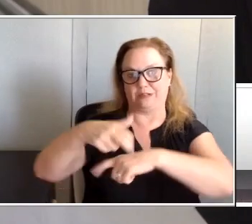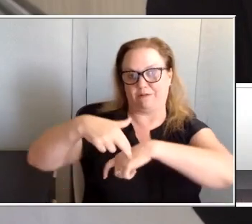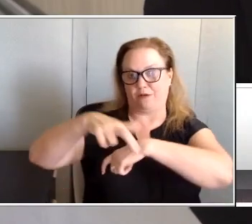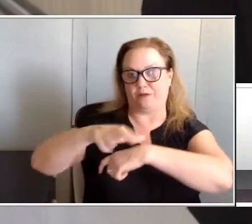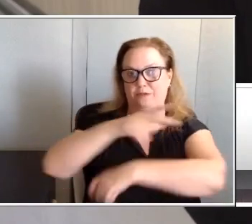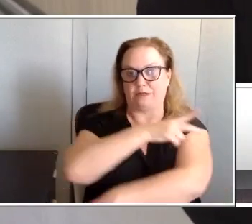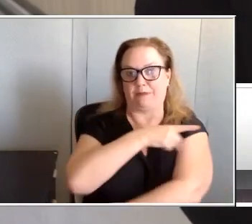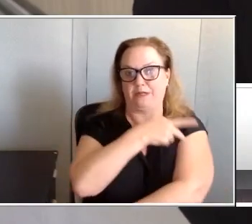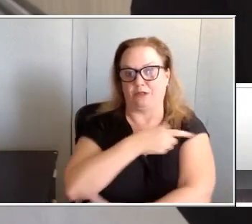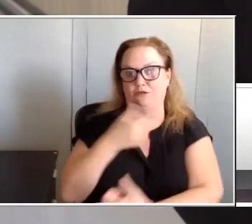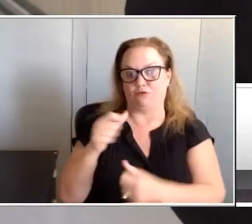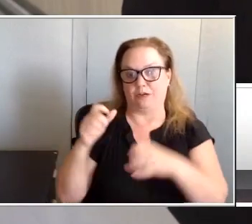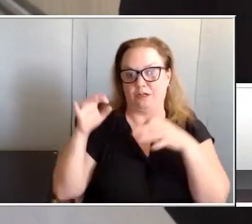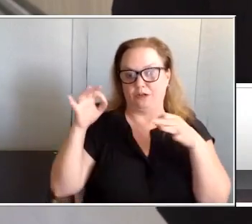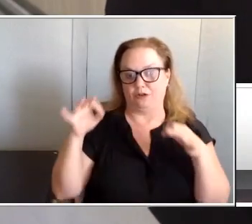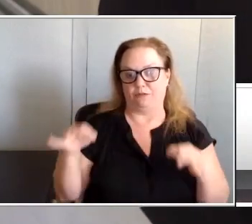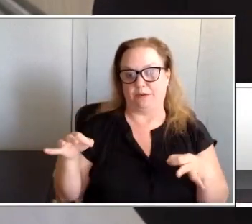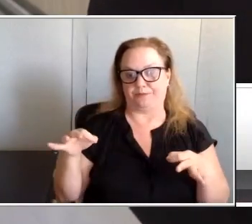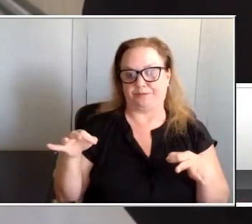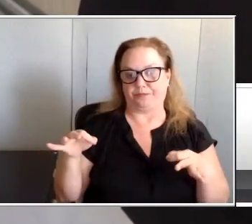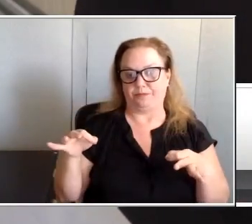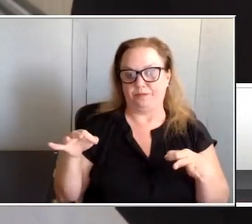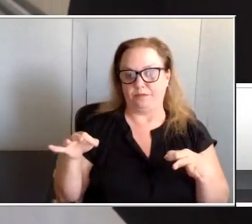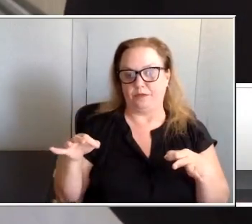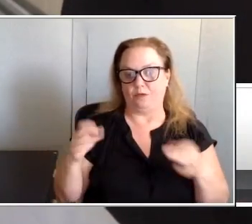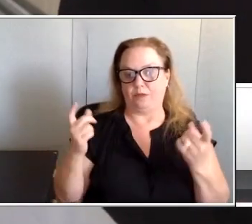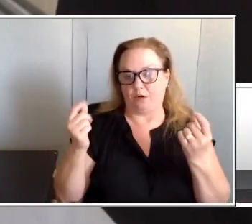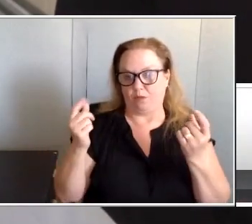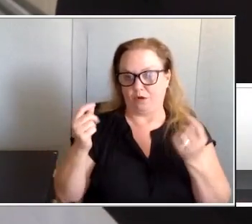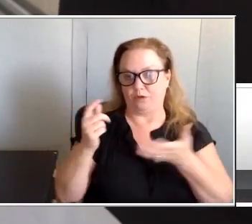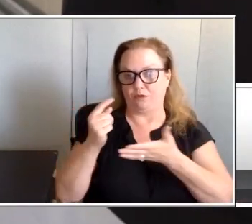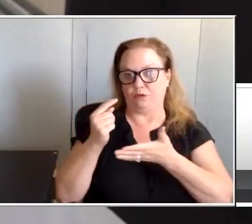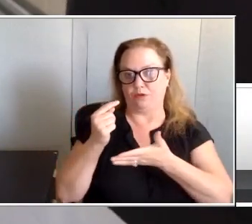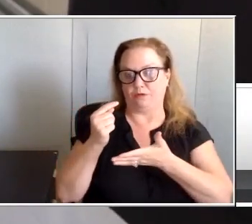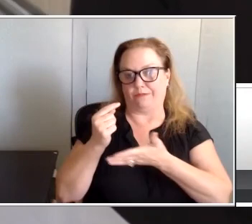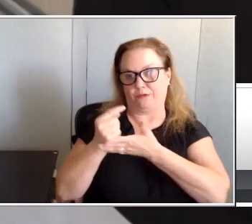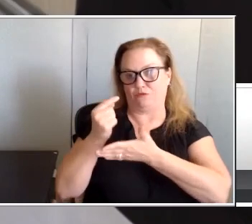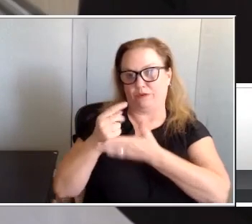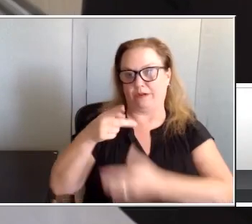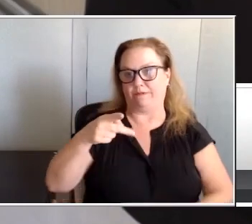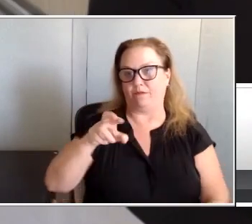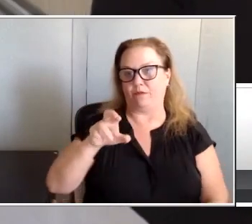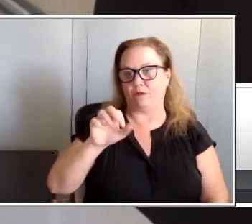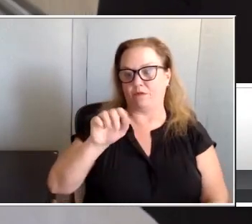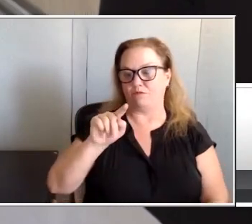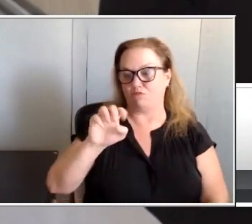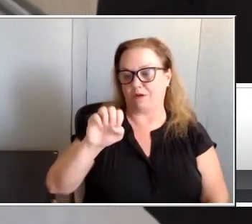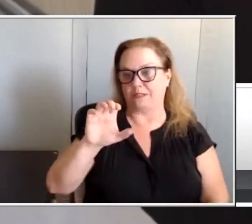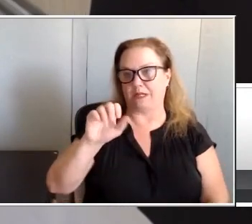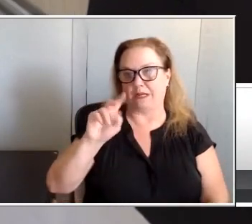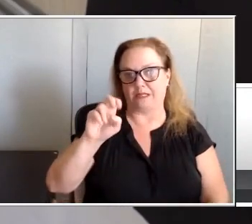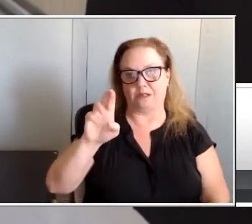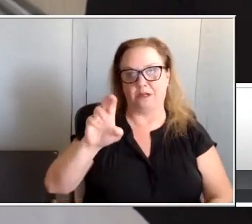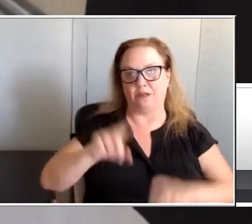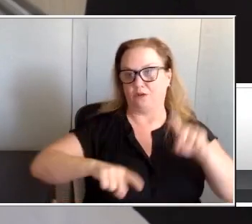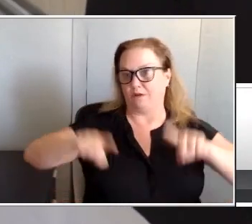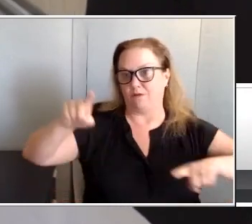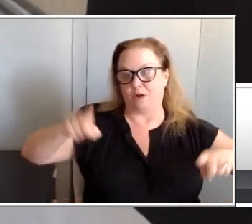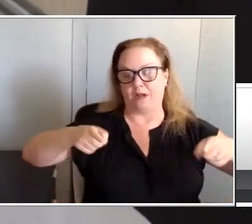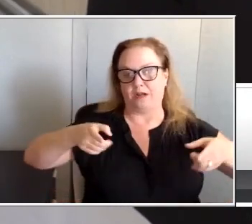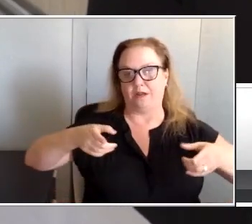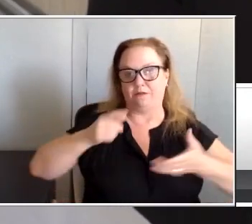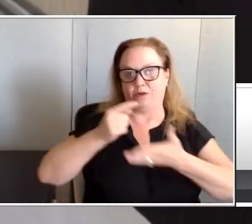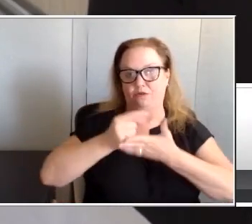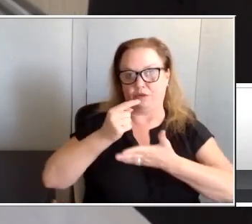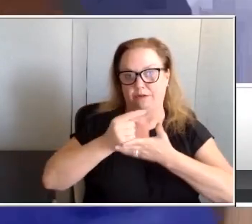trying to determine what steps they want to take to treat their prostate cancer. And there's many treatment modalities where if you start out in